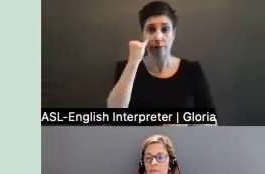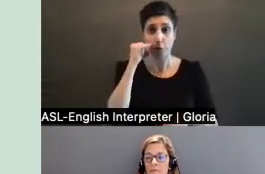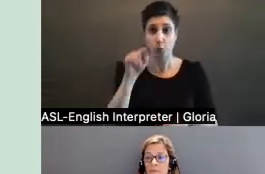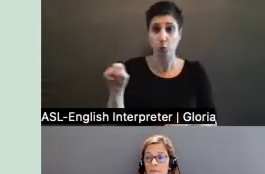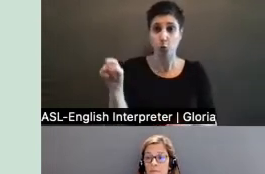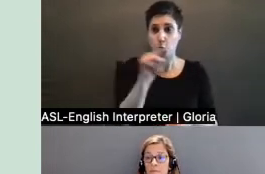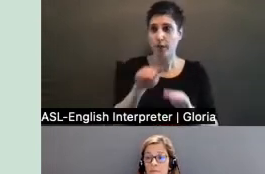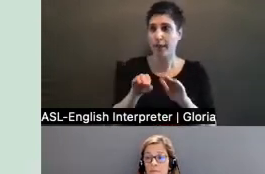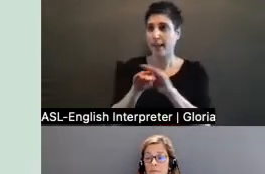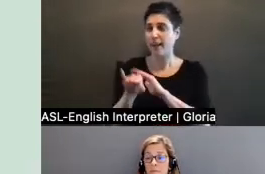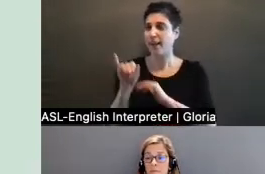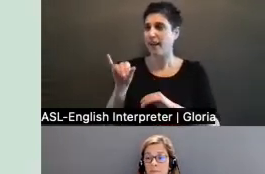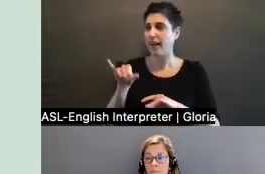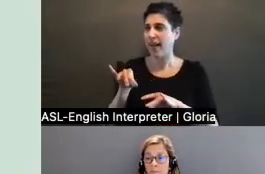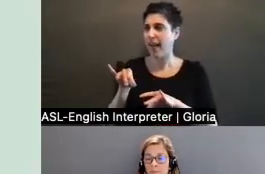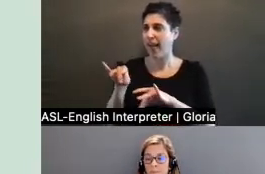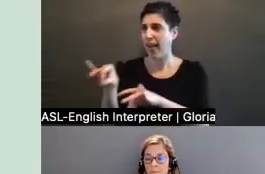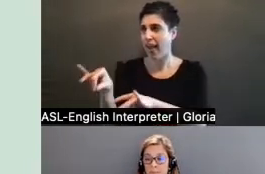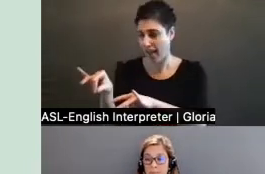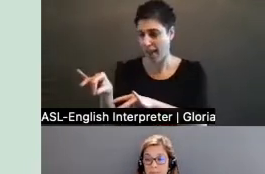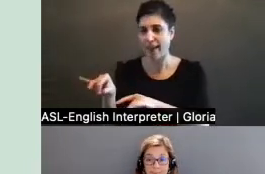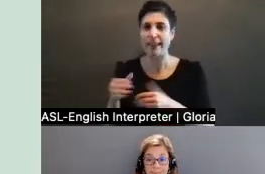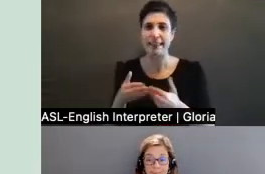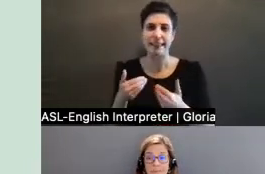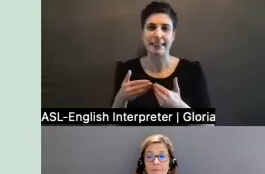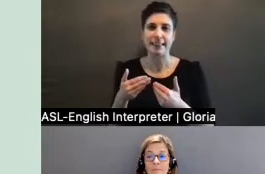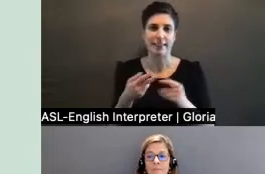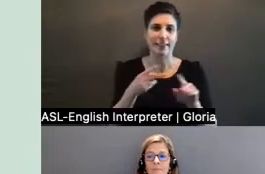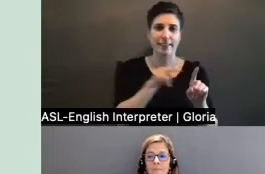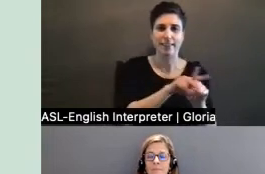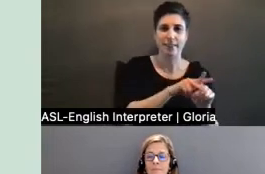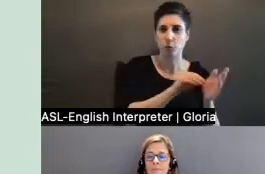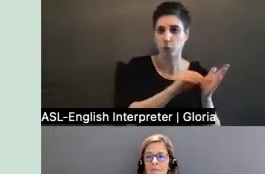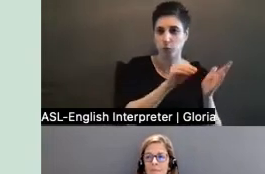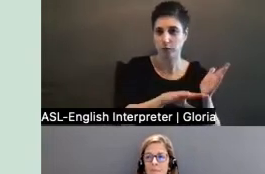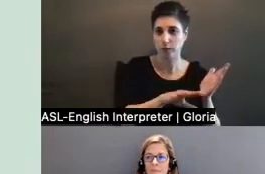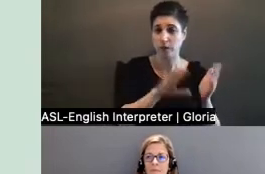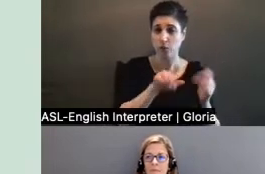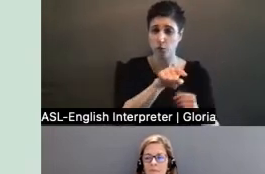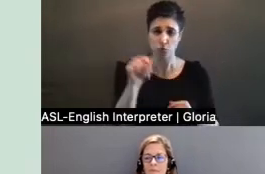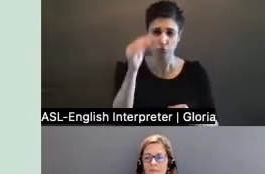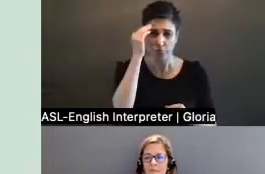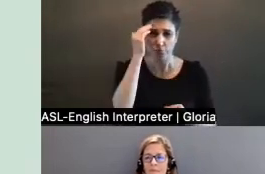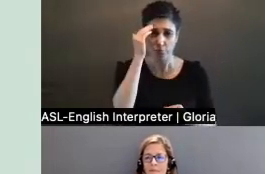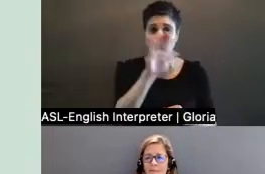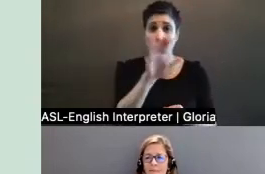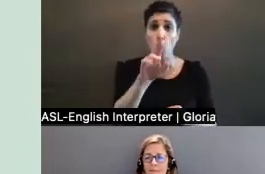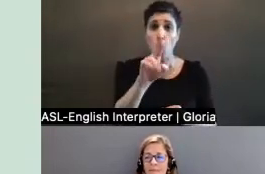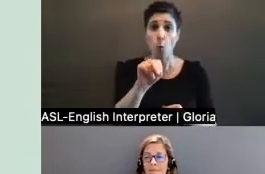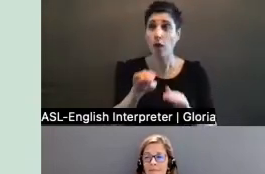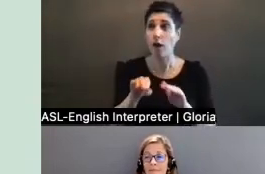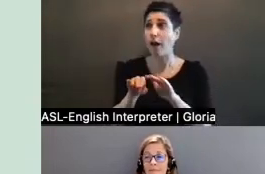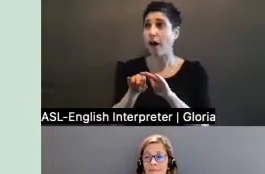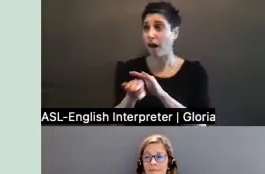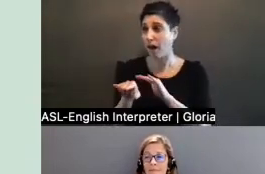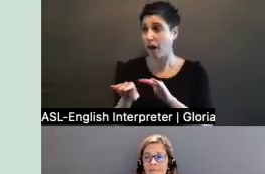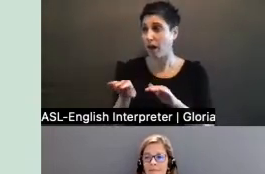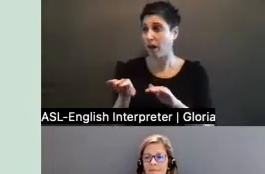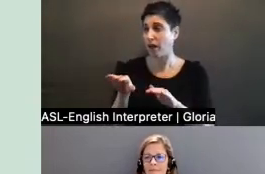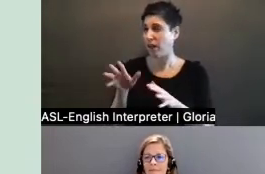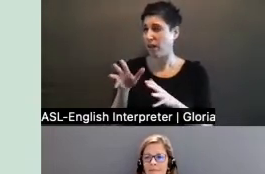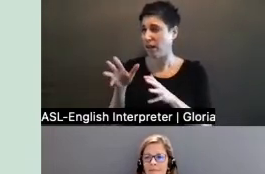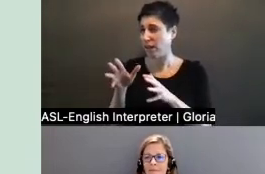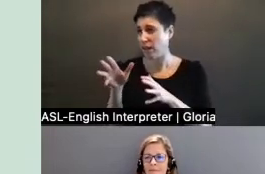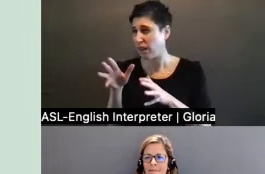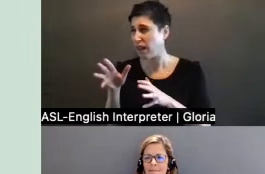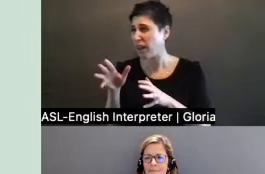those types of activities, you know that at first it can be a bit of overwhelming, scary, and confusing. Somebody asking you, take out your